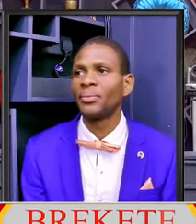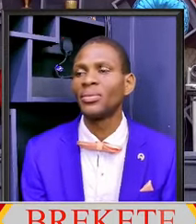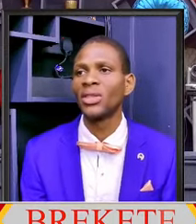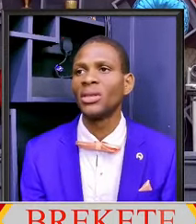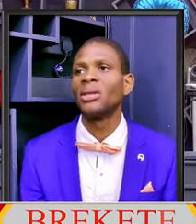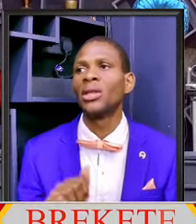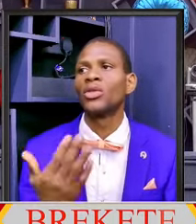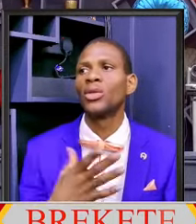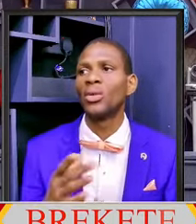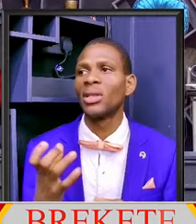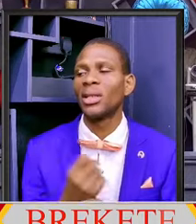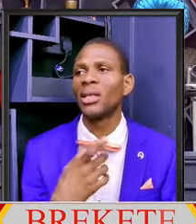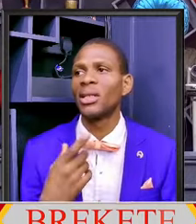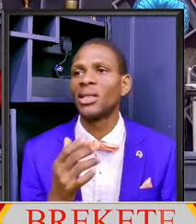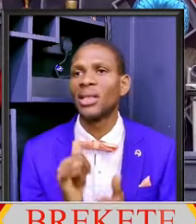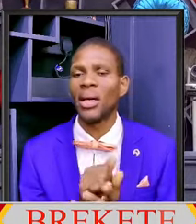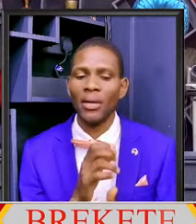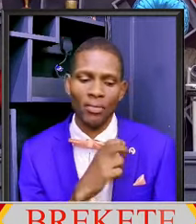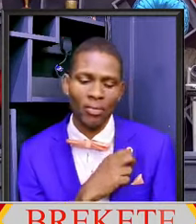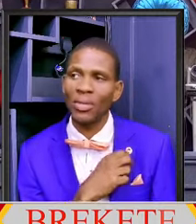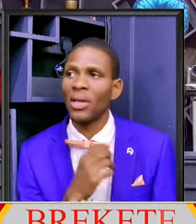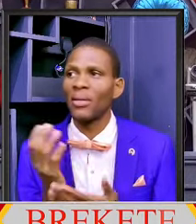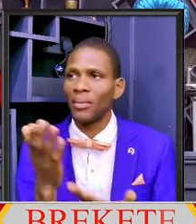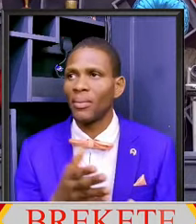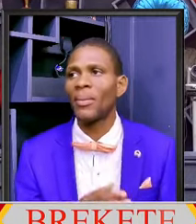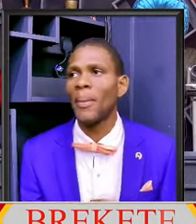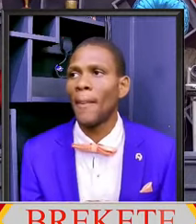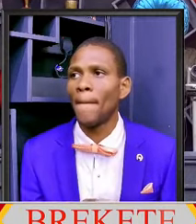Can somebody get the mic and mic her up, please?